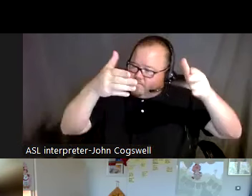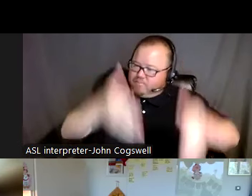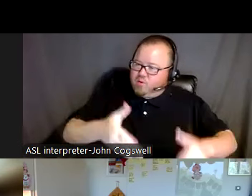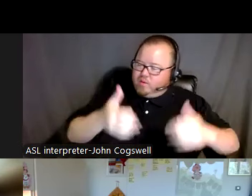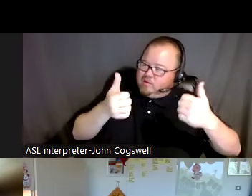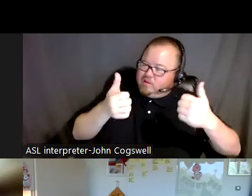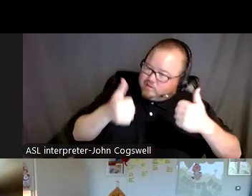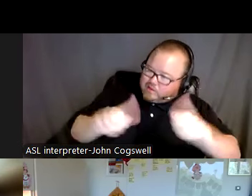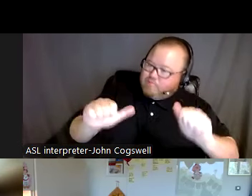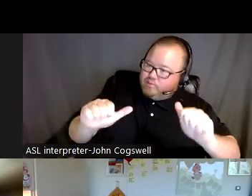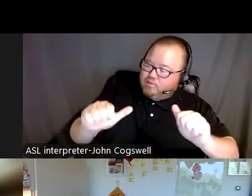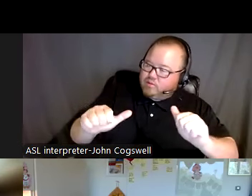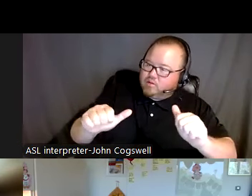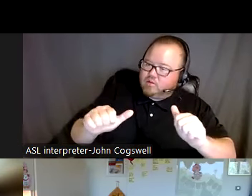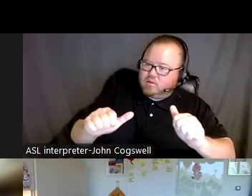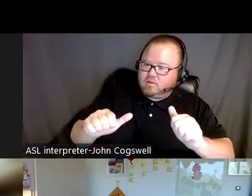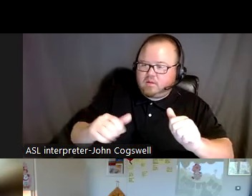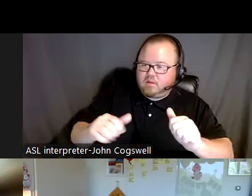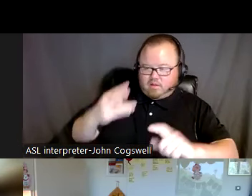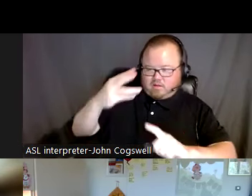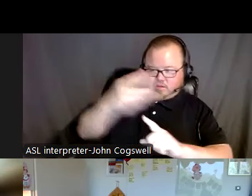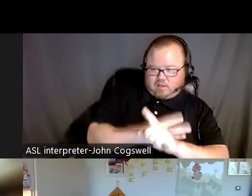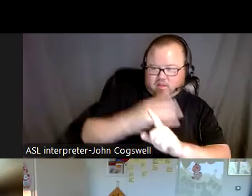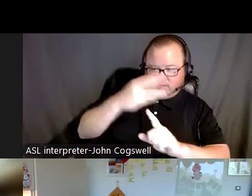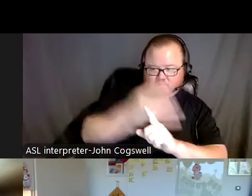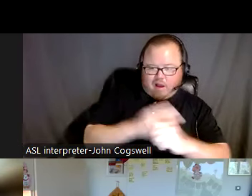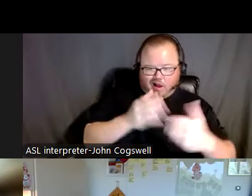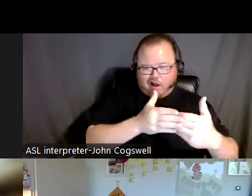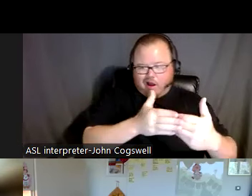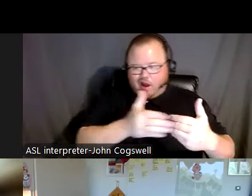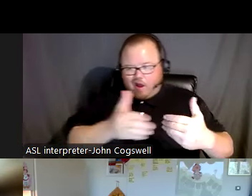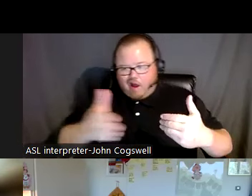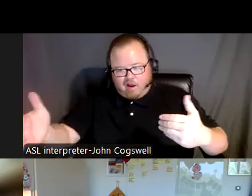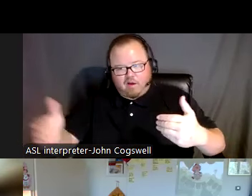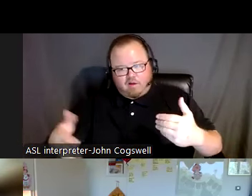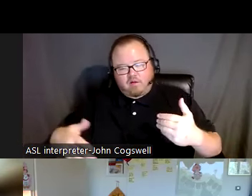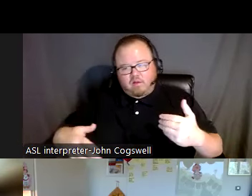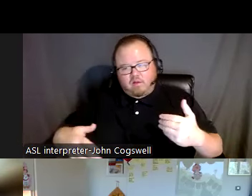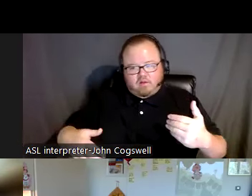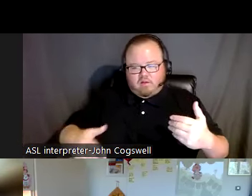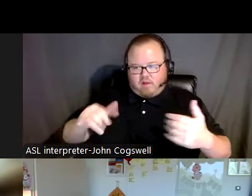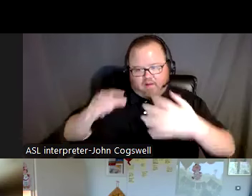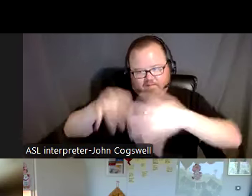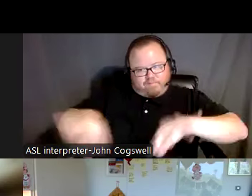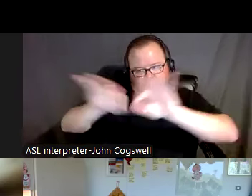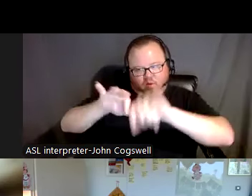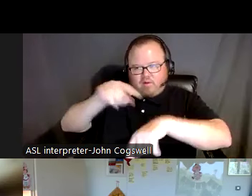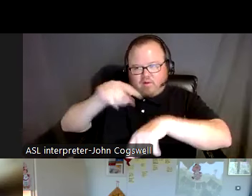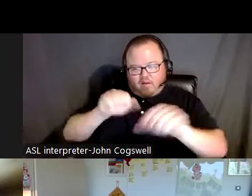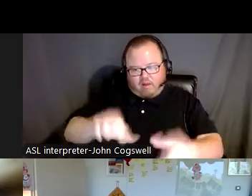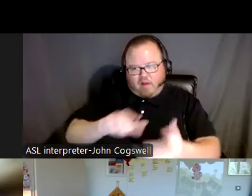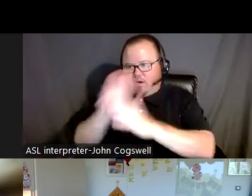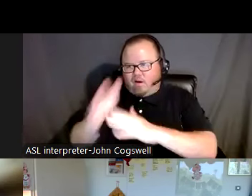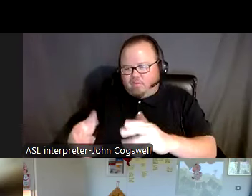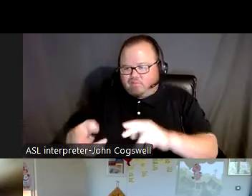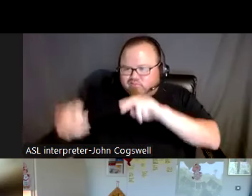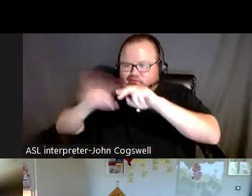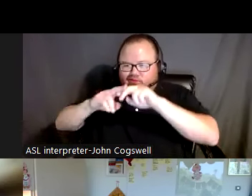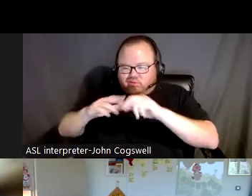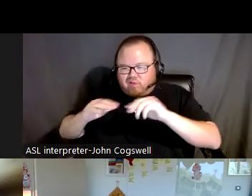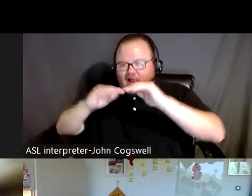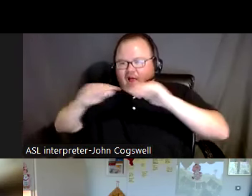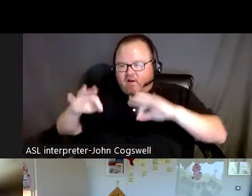that's oftentimes that 6 months afterwards is when they're equally, or if not, more capable. So getting that follow-up